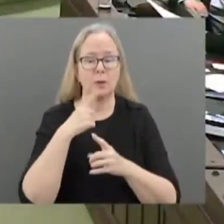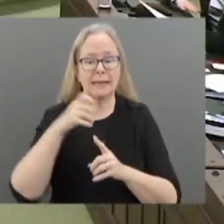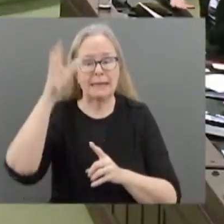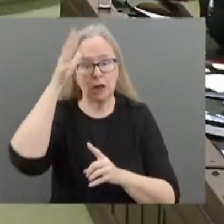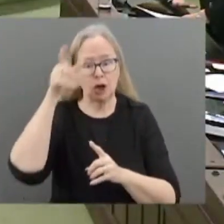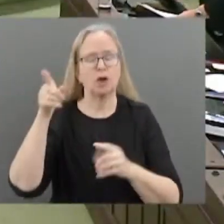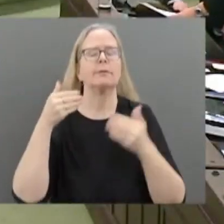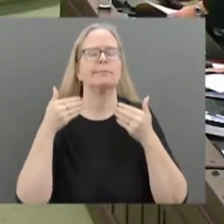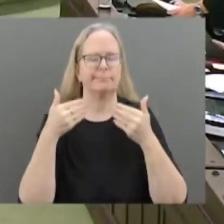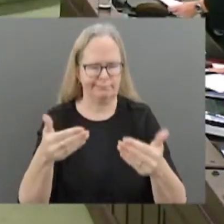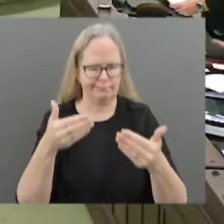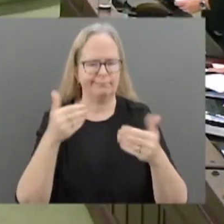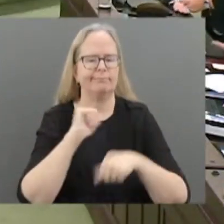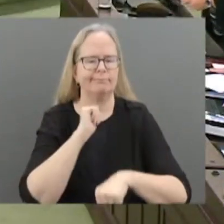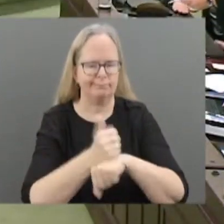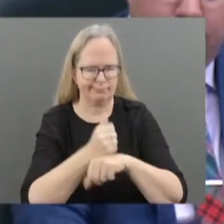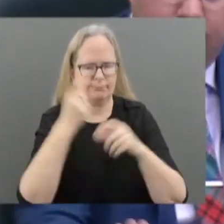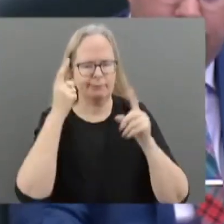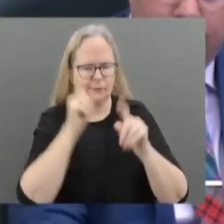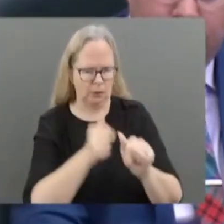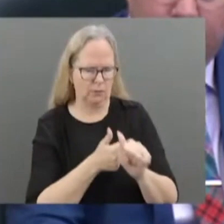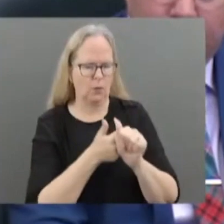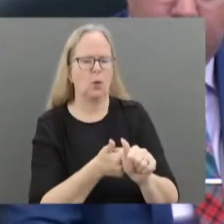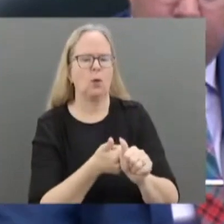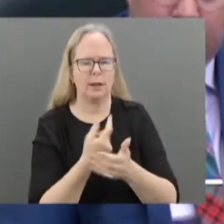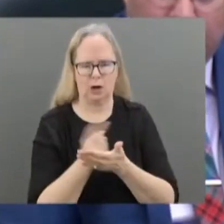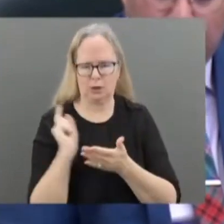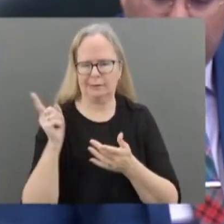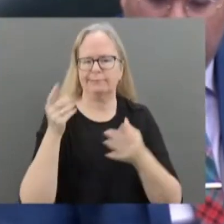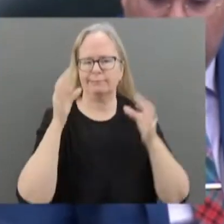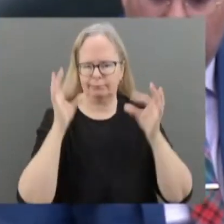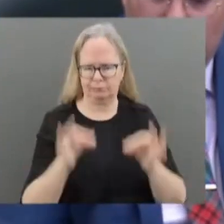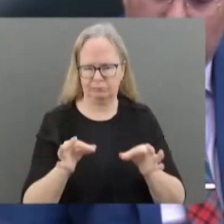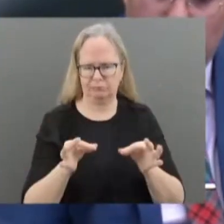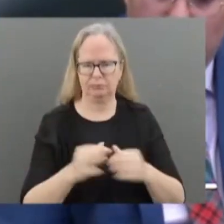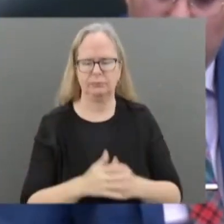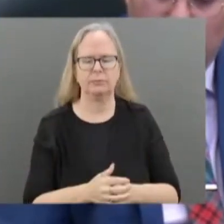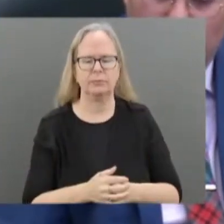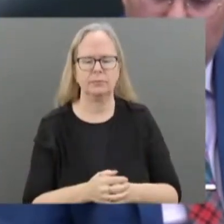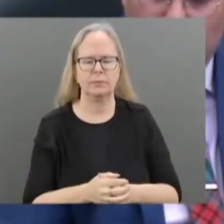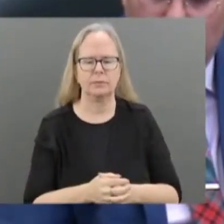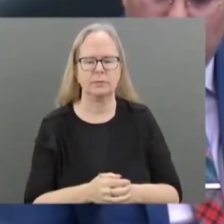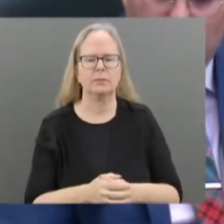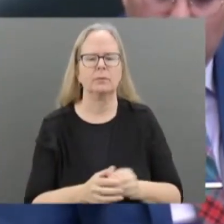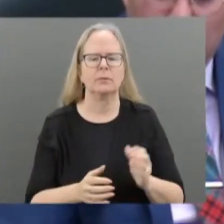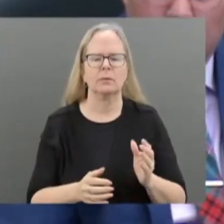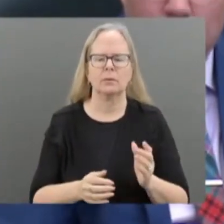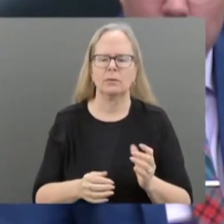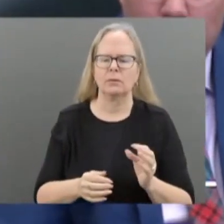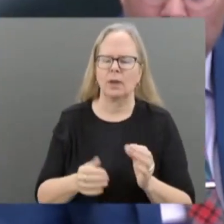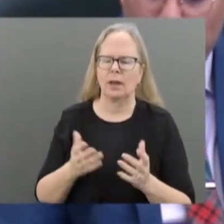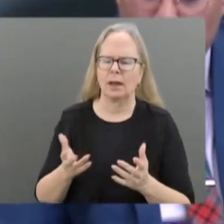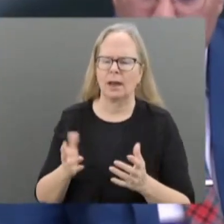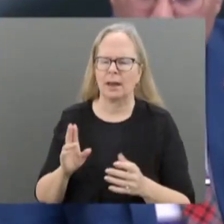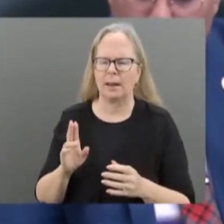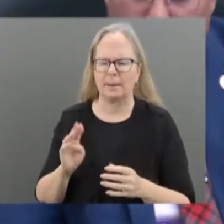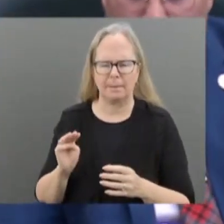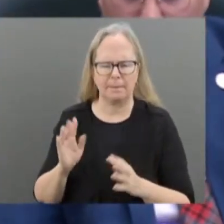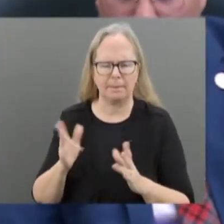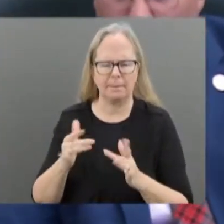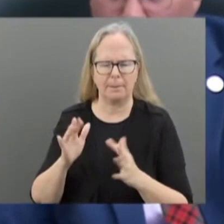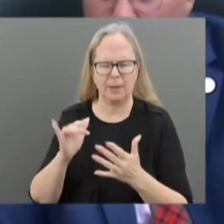for Banff-Kananaskis. Well, given that activating the water sharing agreements is a collaborative decision